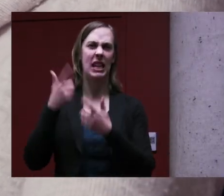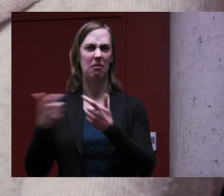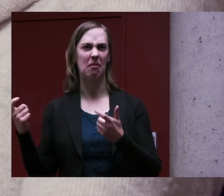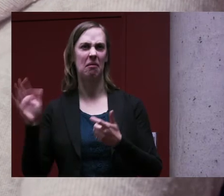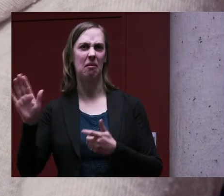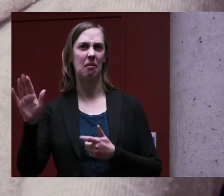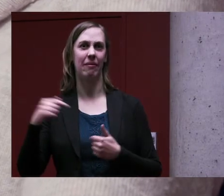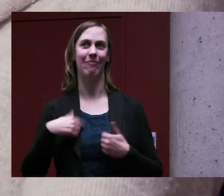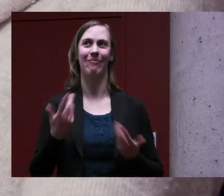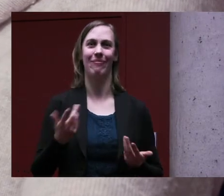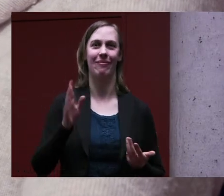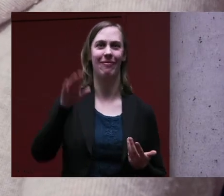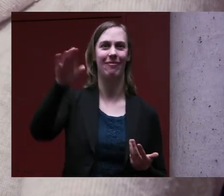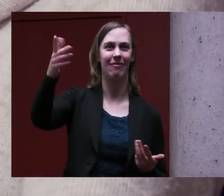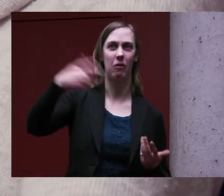goods.